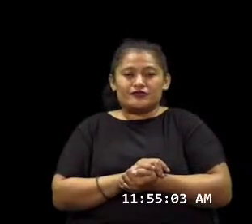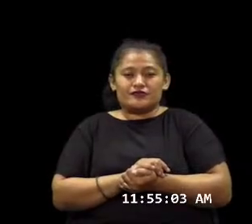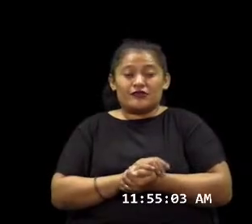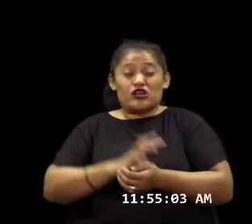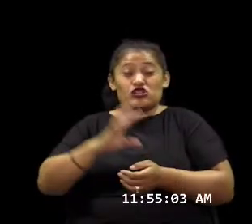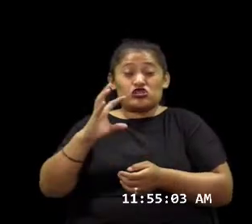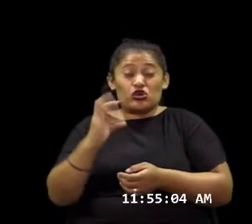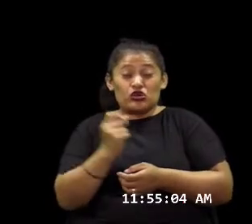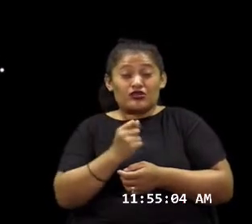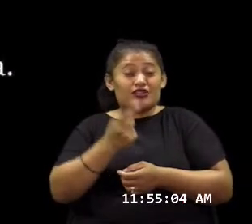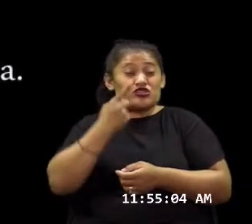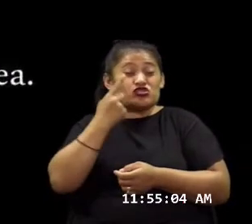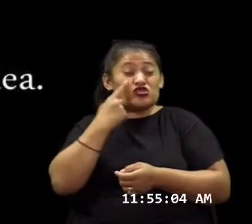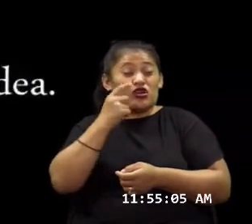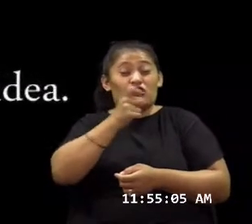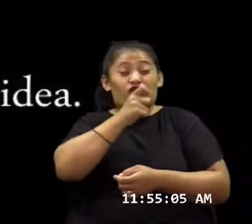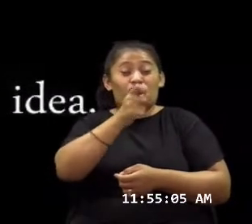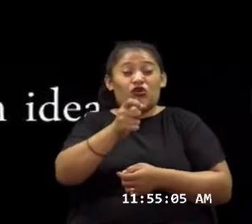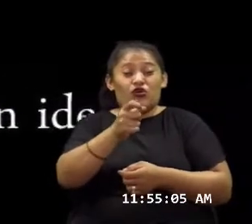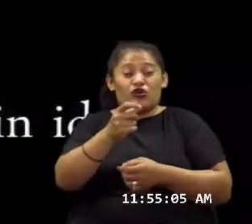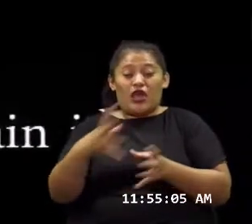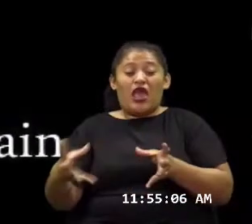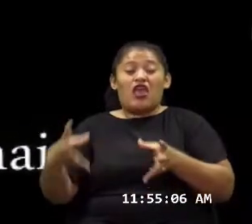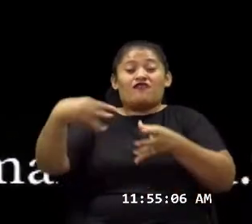So let's look at the words in bold.